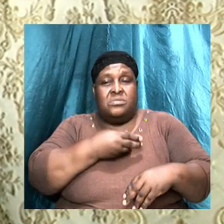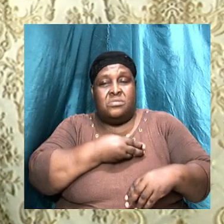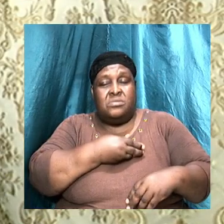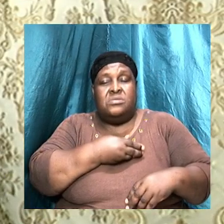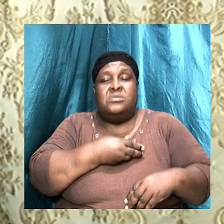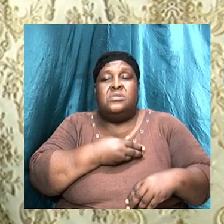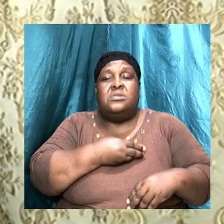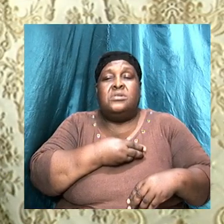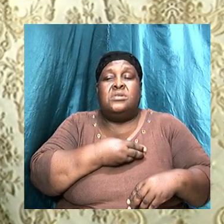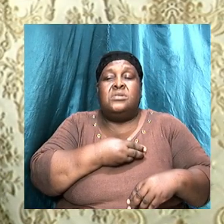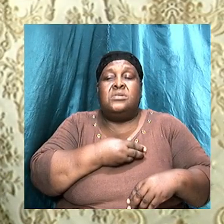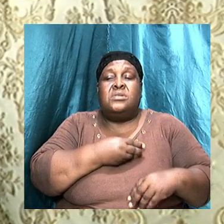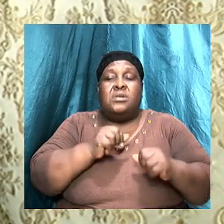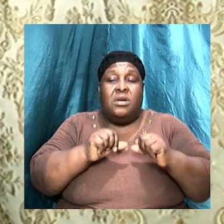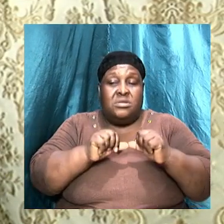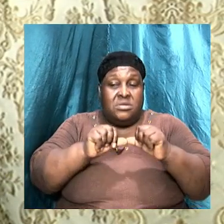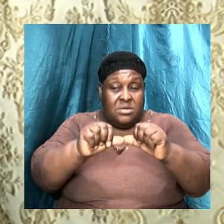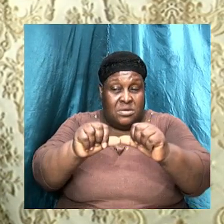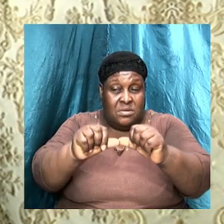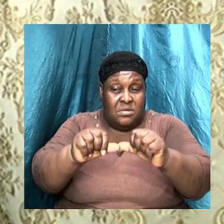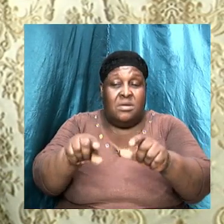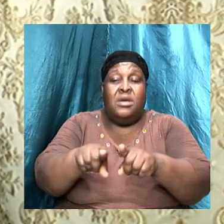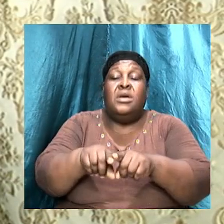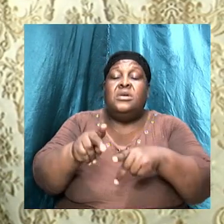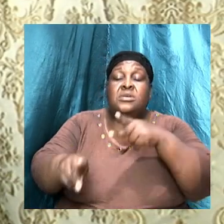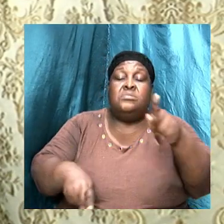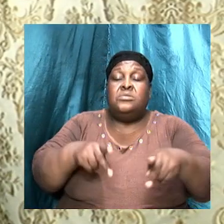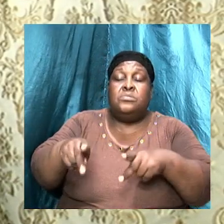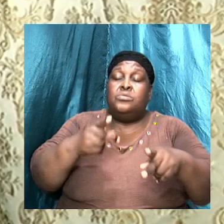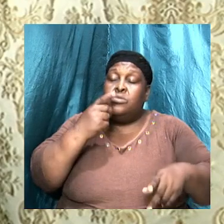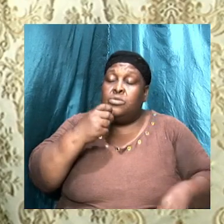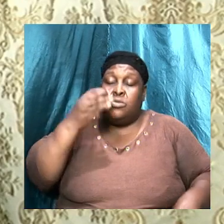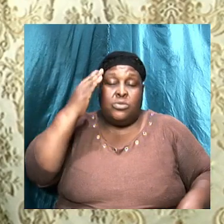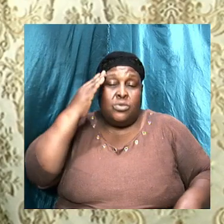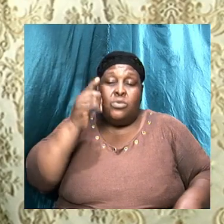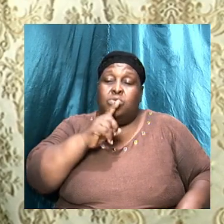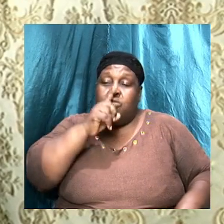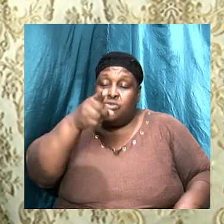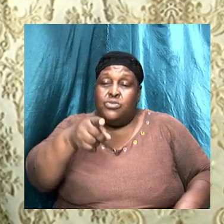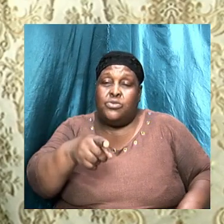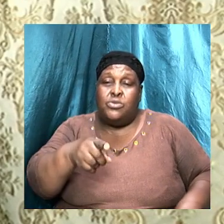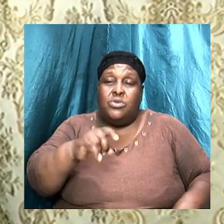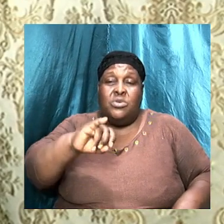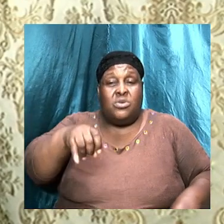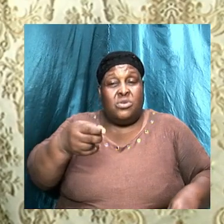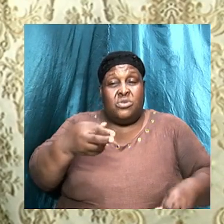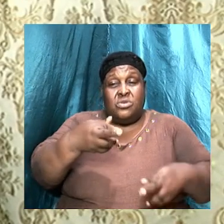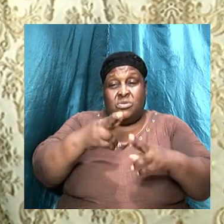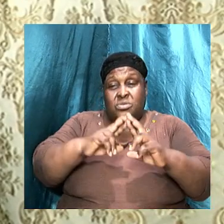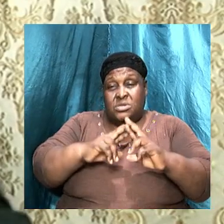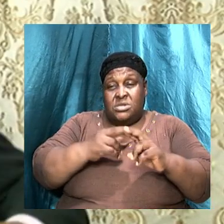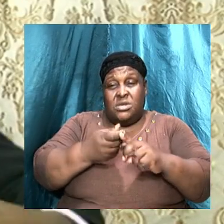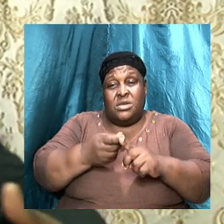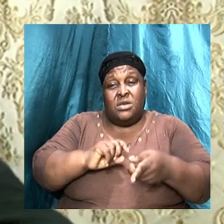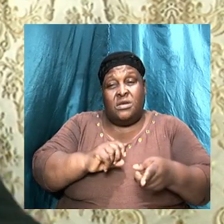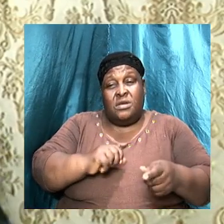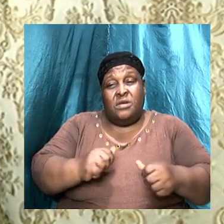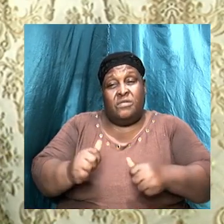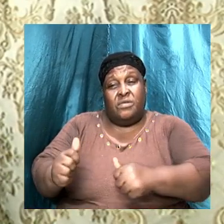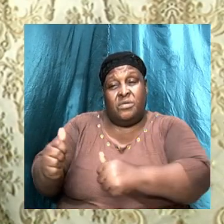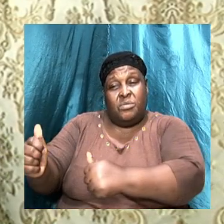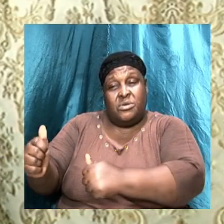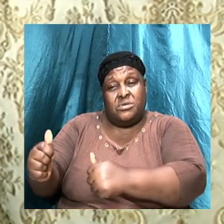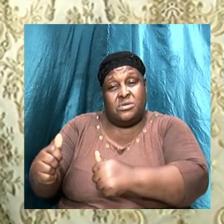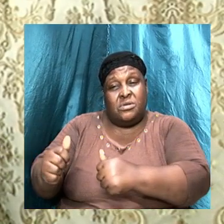do as people who know the truth. Just as we receive it from the apostles, we want to pass it